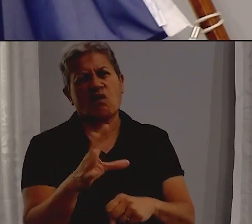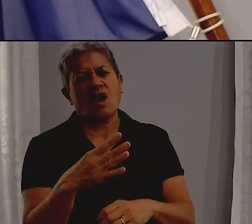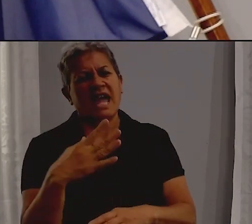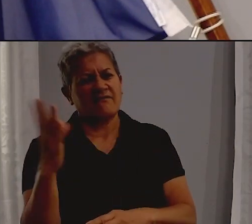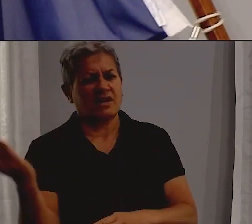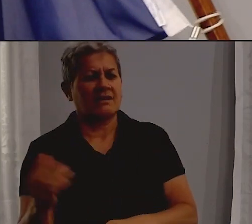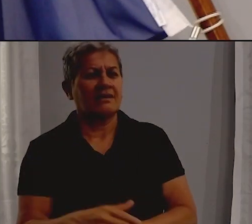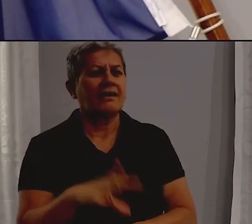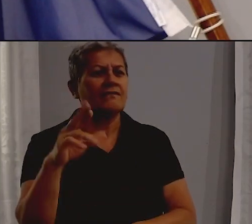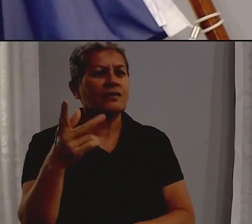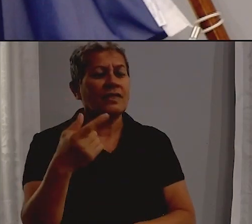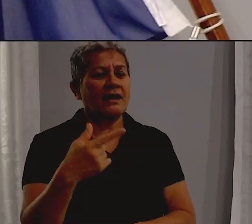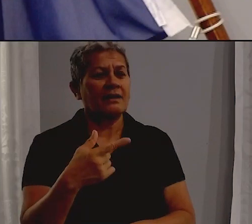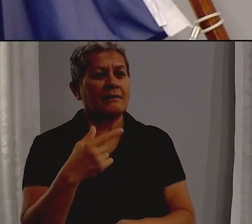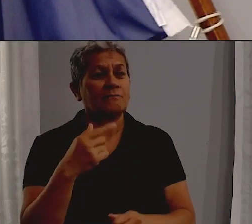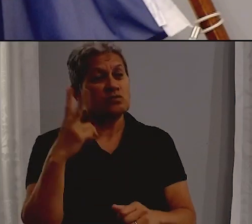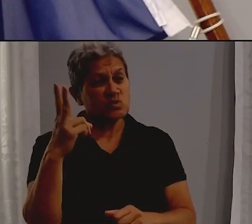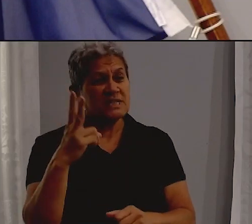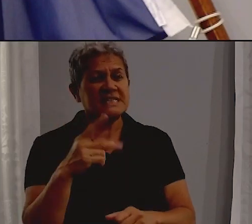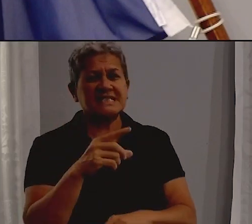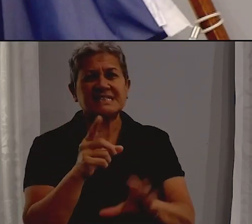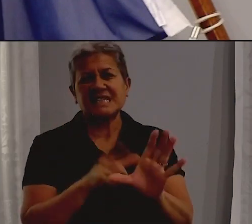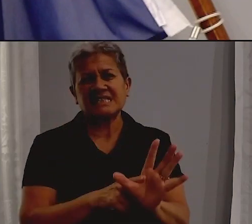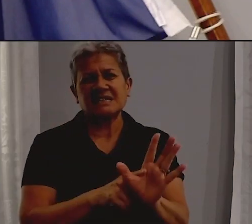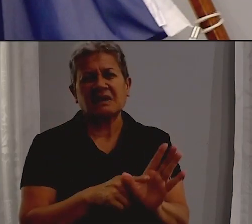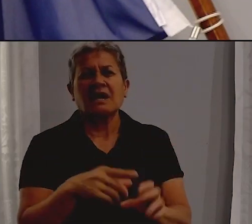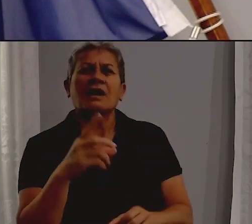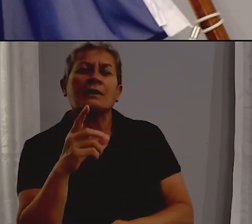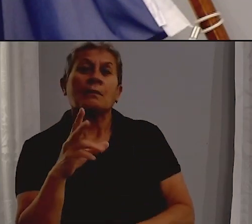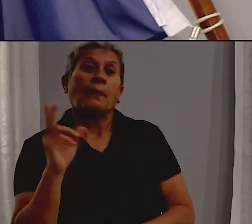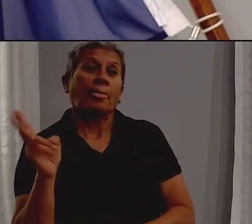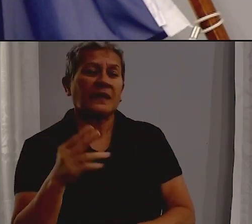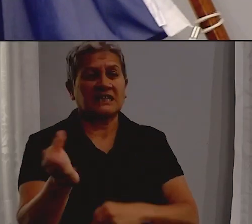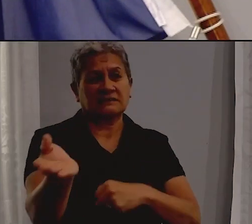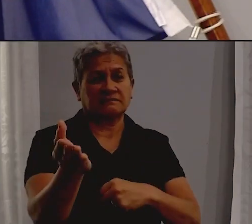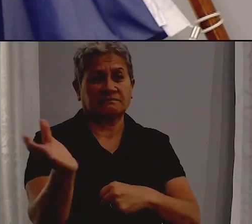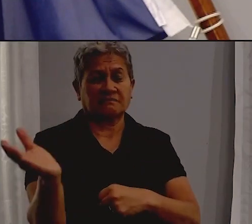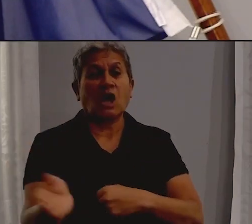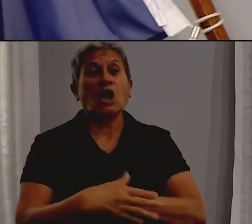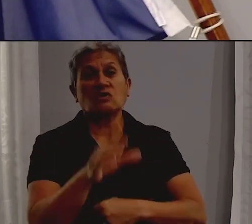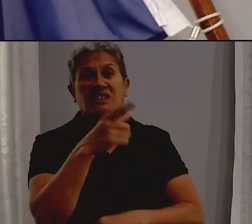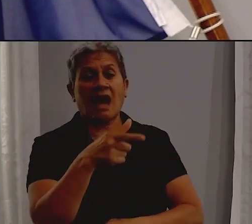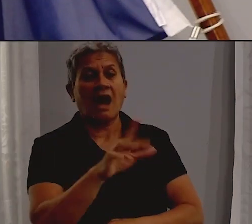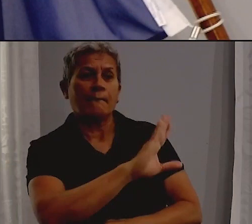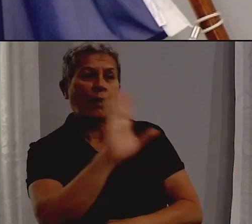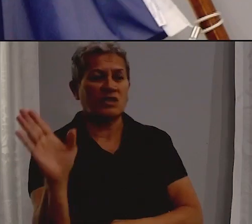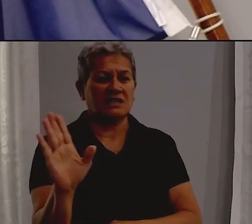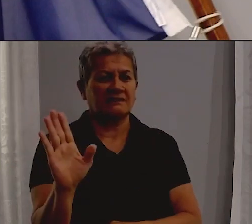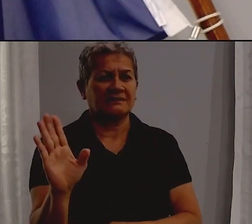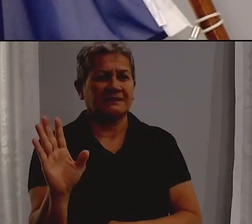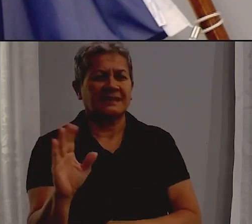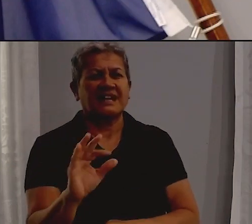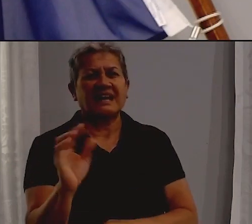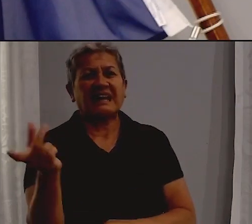years, we have stayed closed and stayed at home. But we are seeing now the costs of our people leaving and the costs